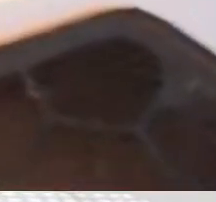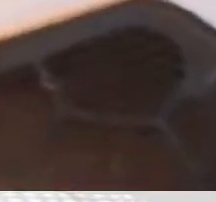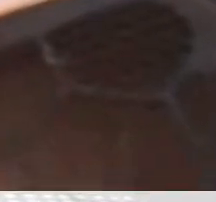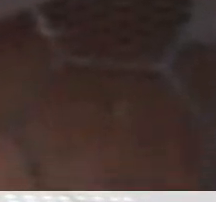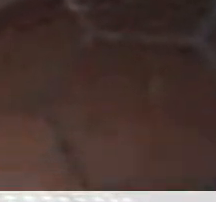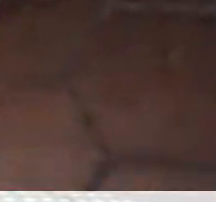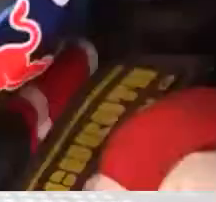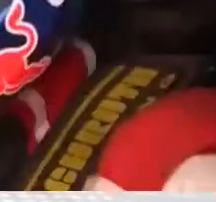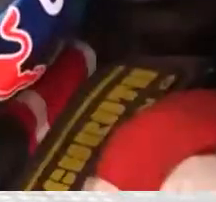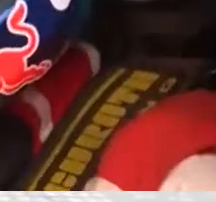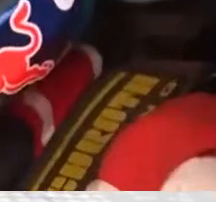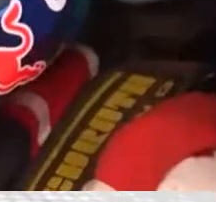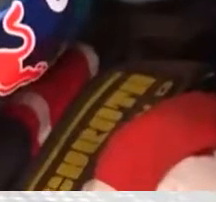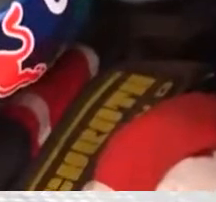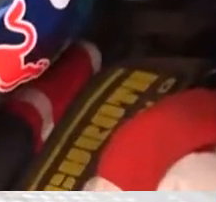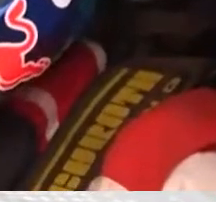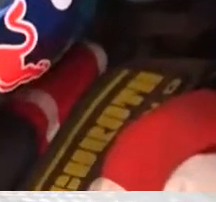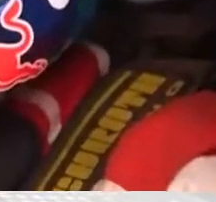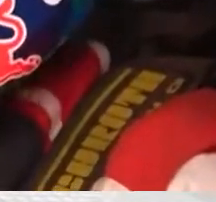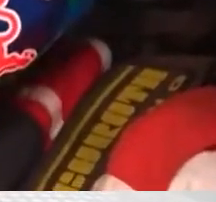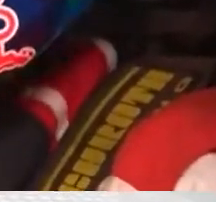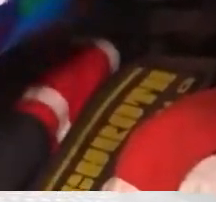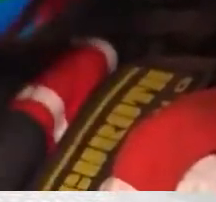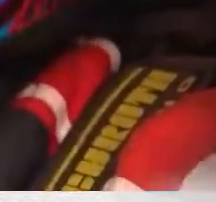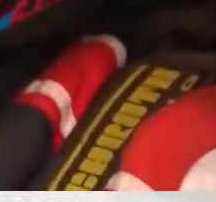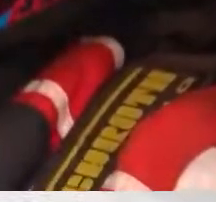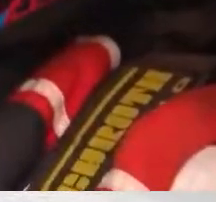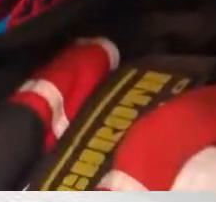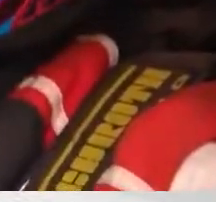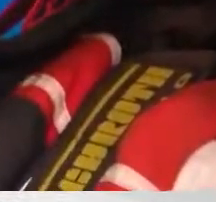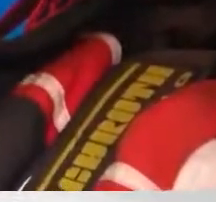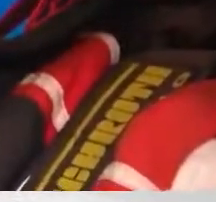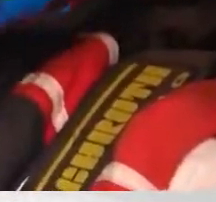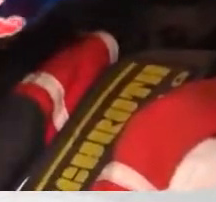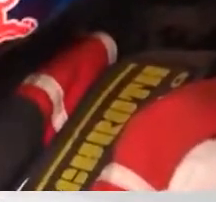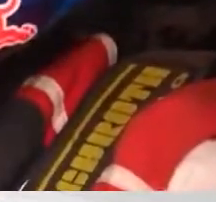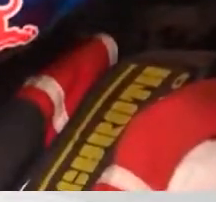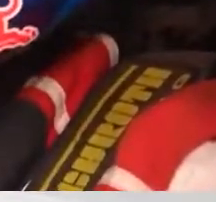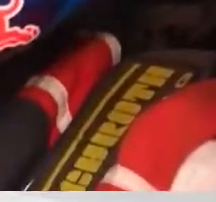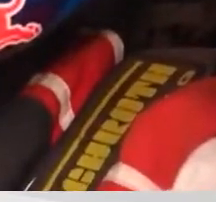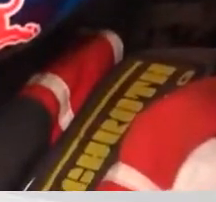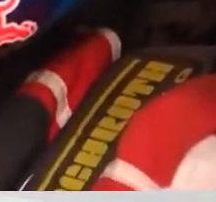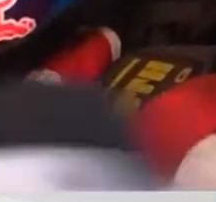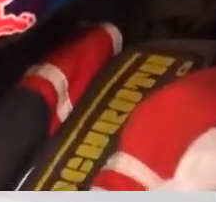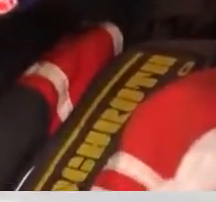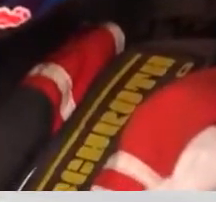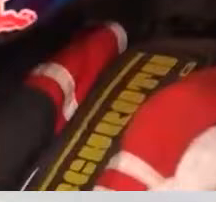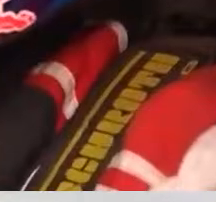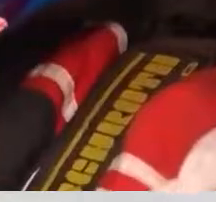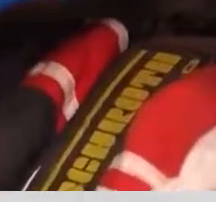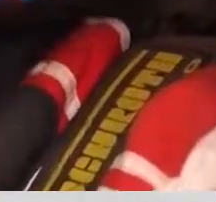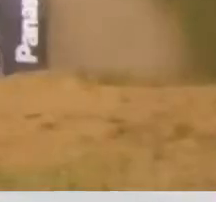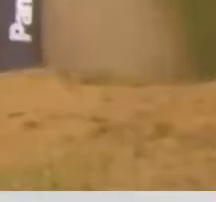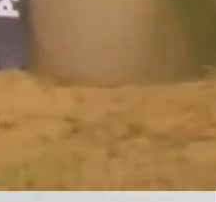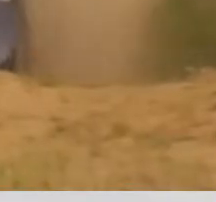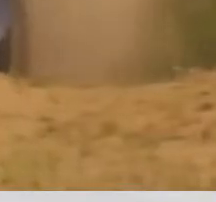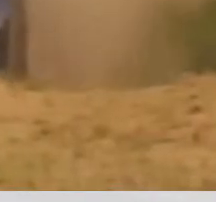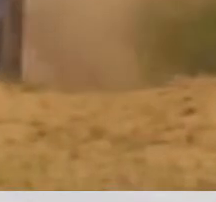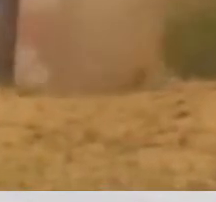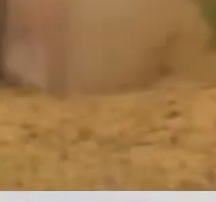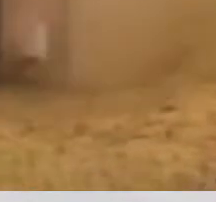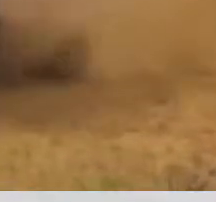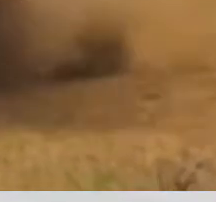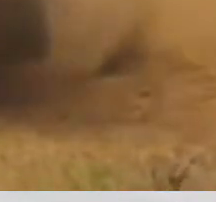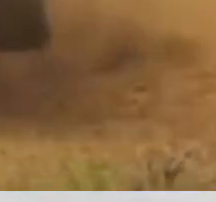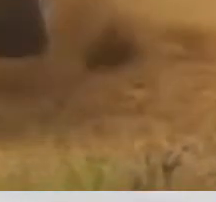We are fully in the cover of the car. Let's see what we can do with the boat. The mud beard suits you. Looking good, mate. Thanks. They